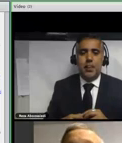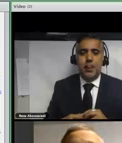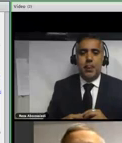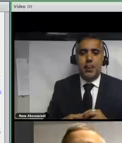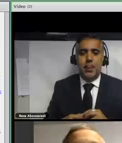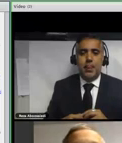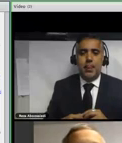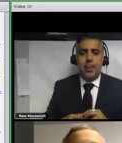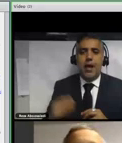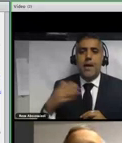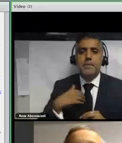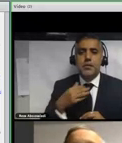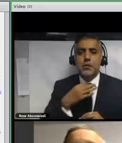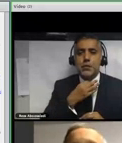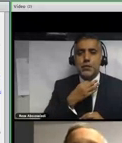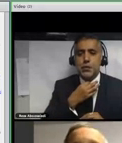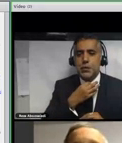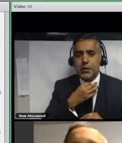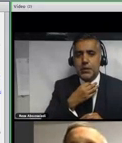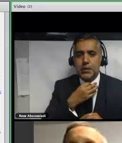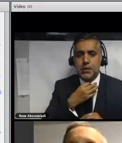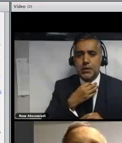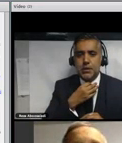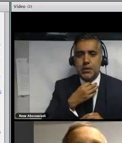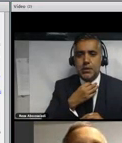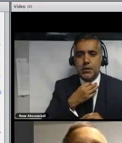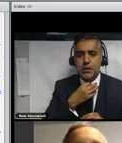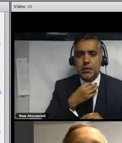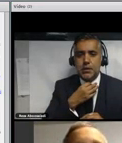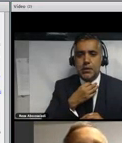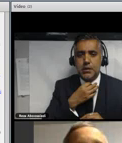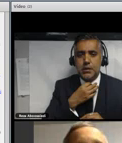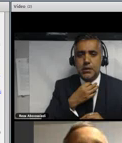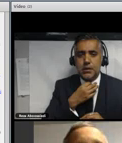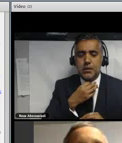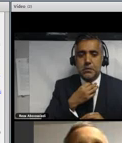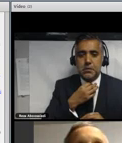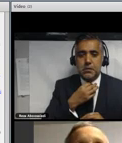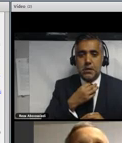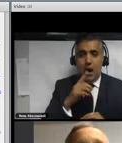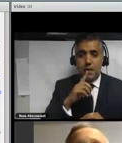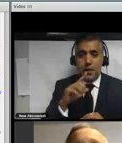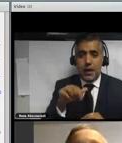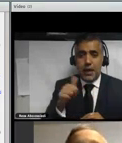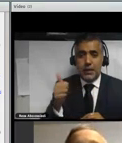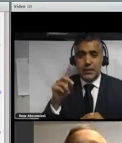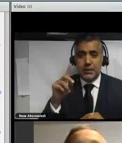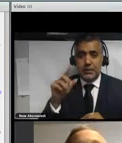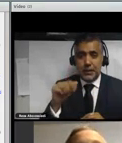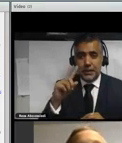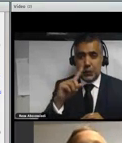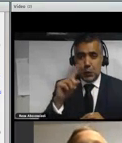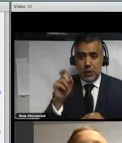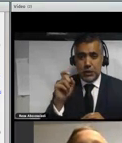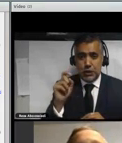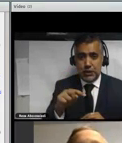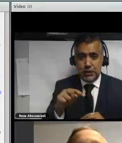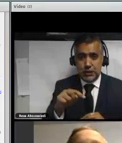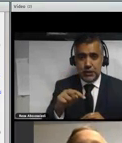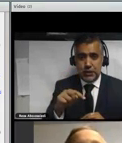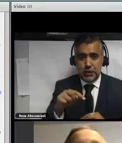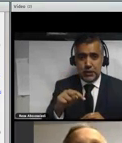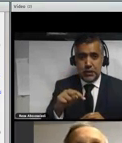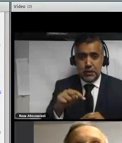And I'm just curious for you, are there, so people can see, are there any disability questions in